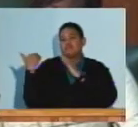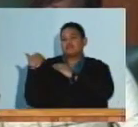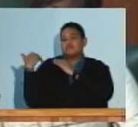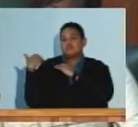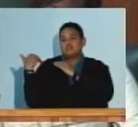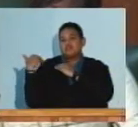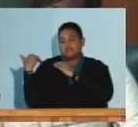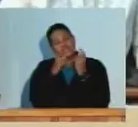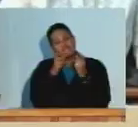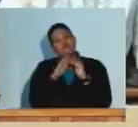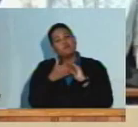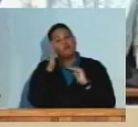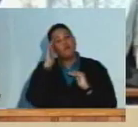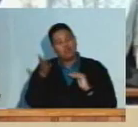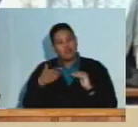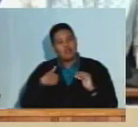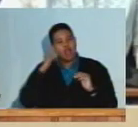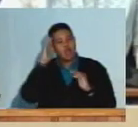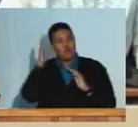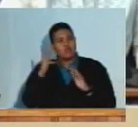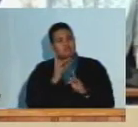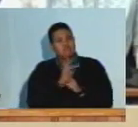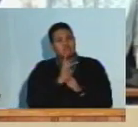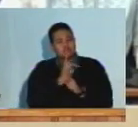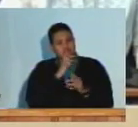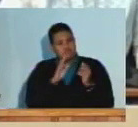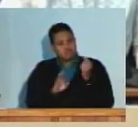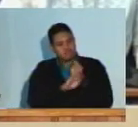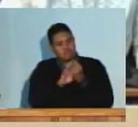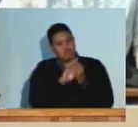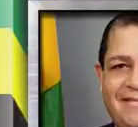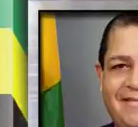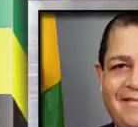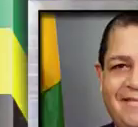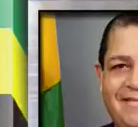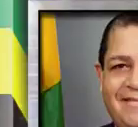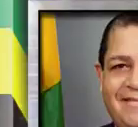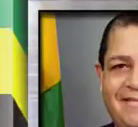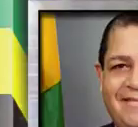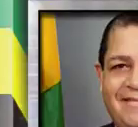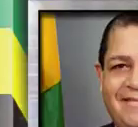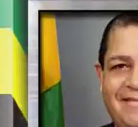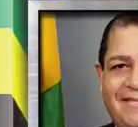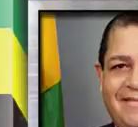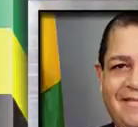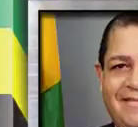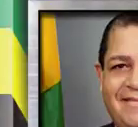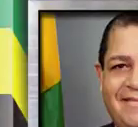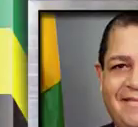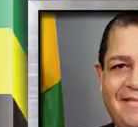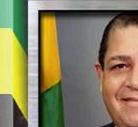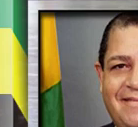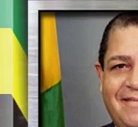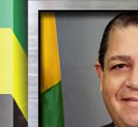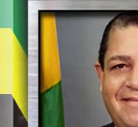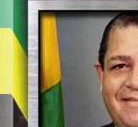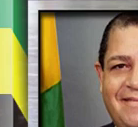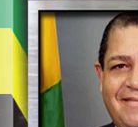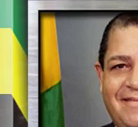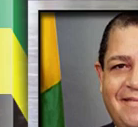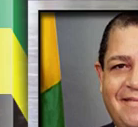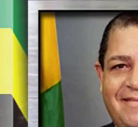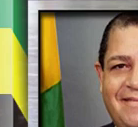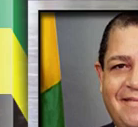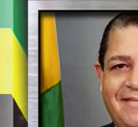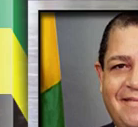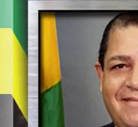leader of government business, and Philip Paulwell, leader of opposition business. Finance Minister Audley Shaw has indicated that the Economic